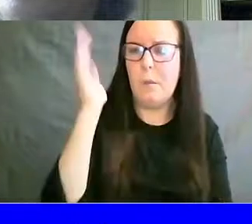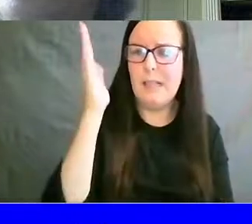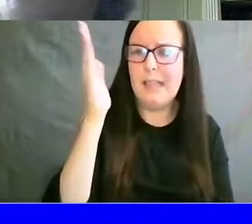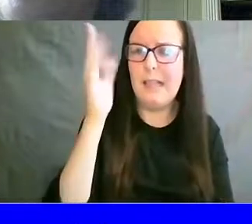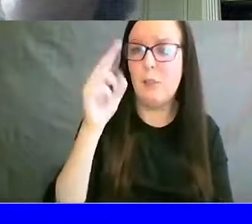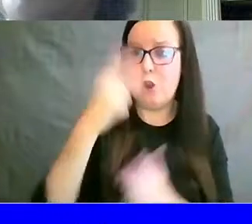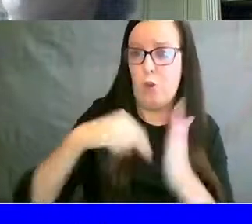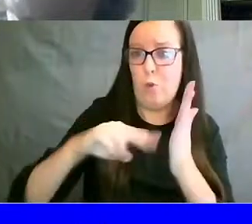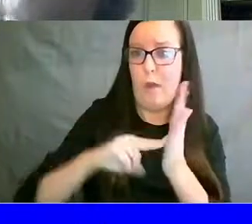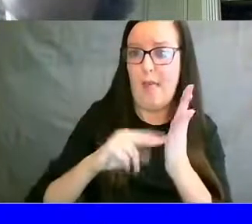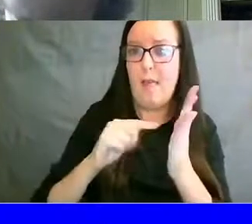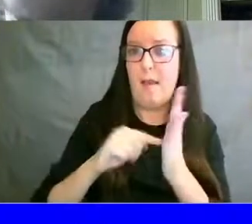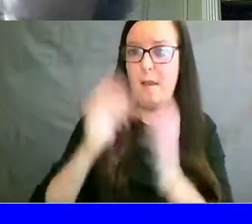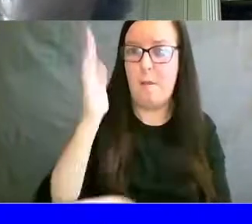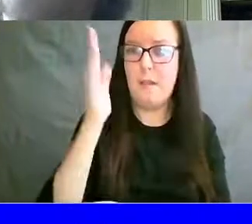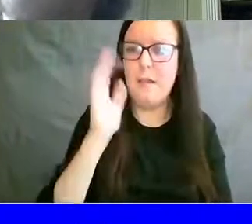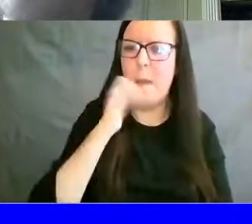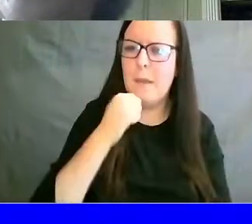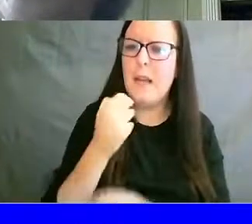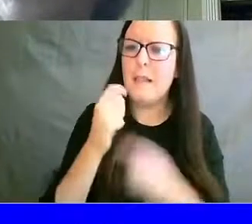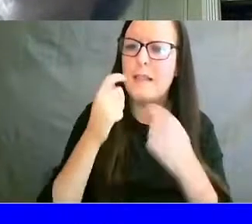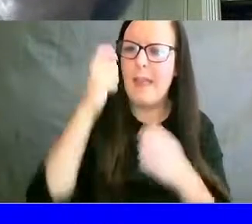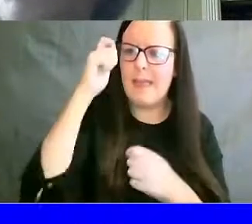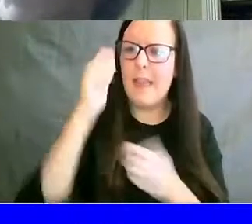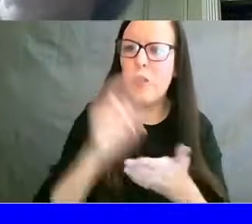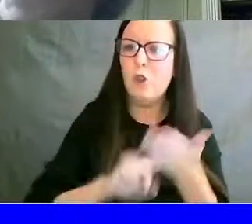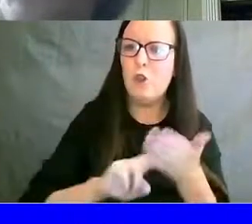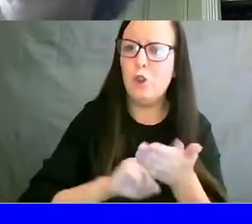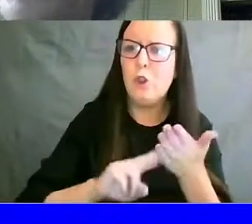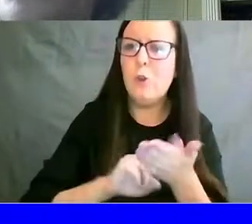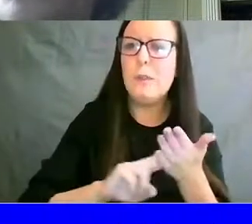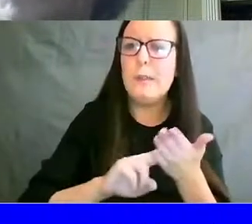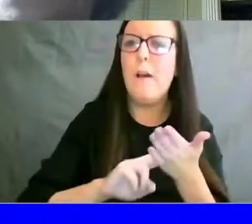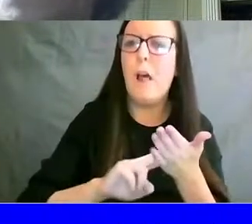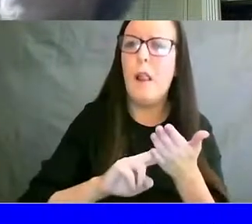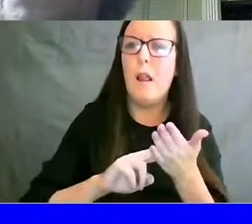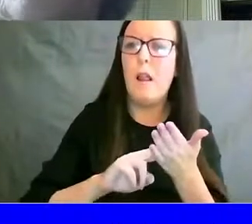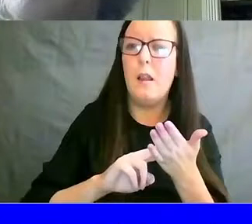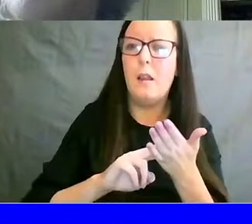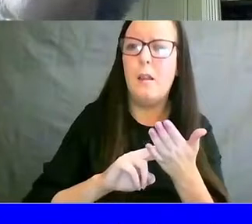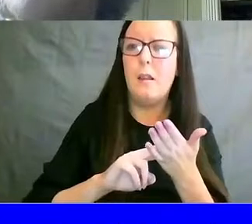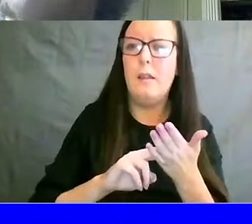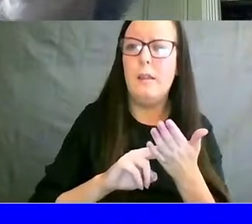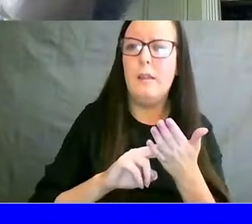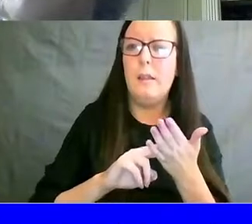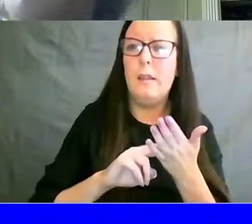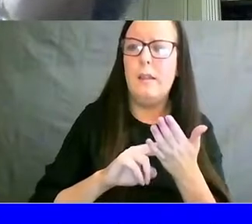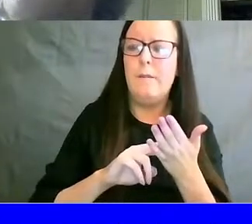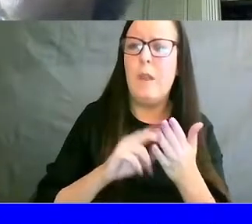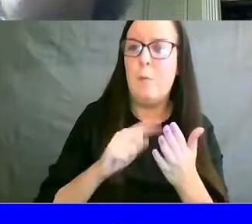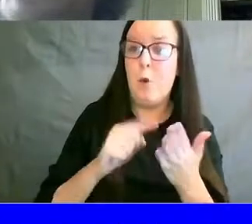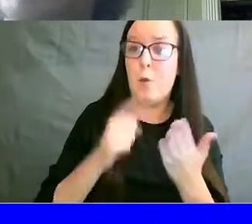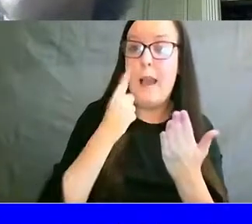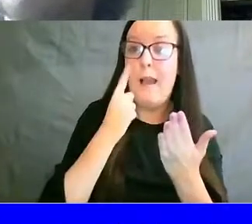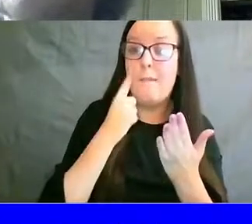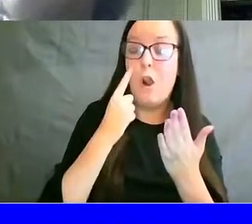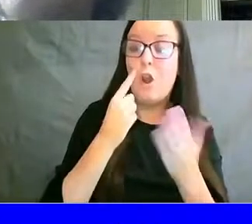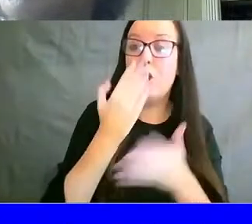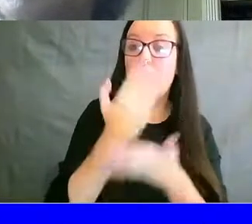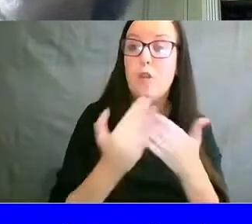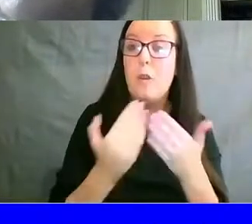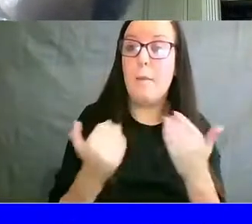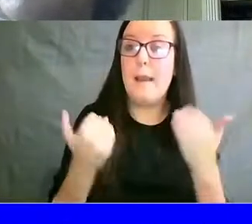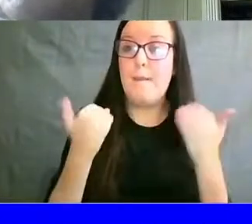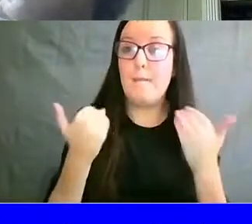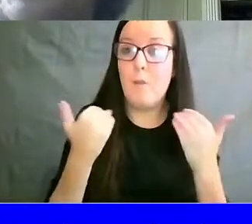useful backdrop to the wider discussion on safeguarding. I'm going to look at some data, and we're really bad in this